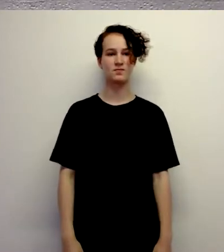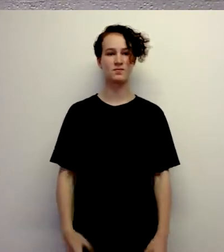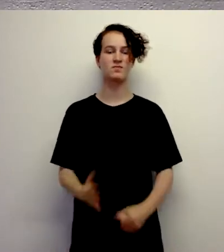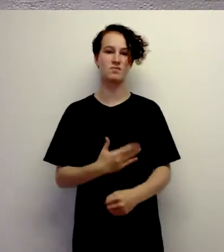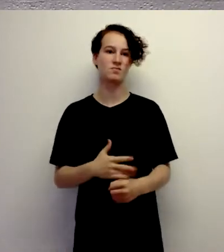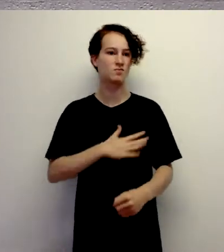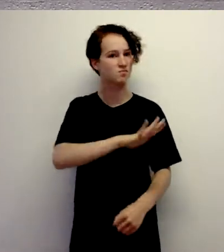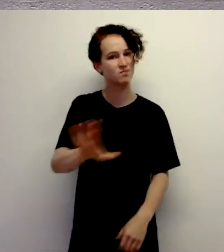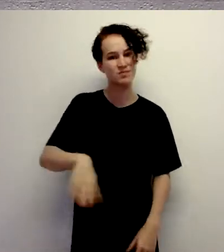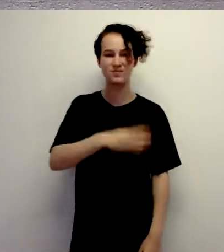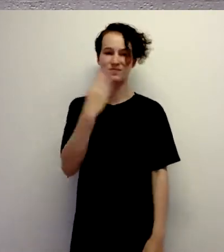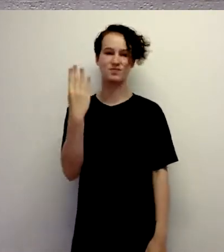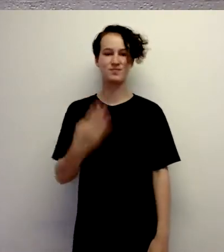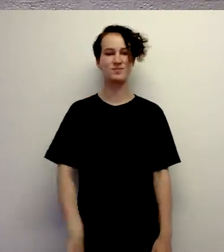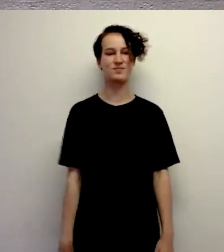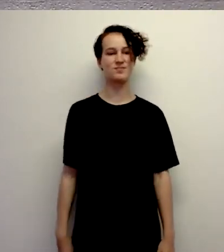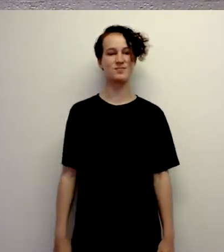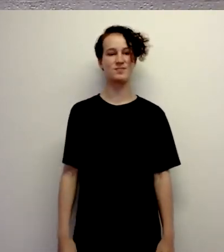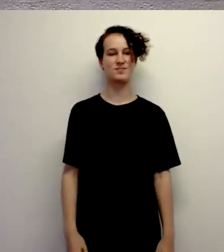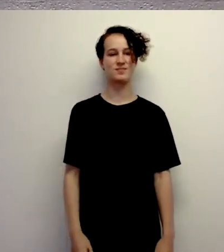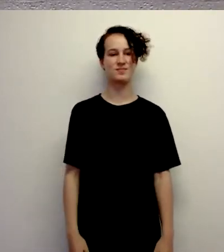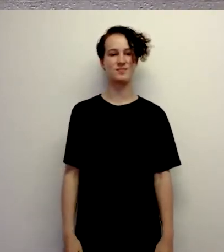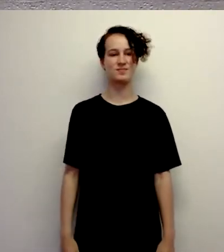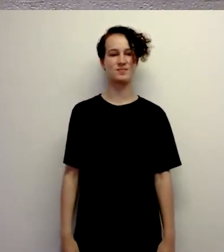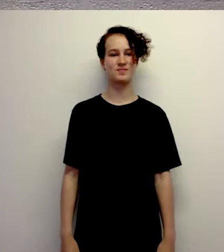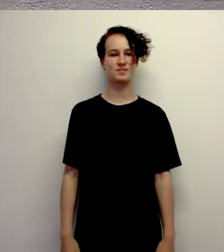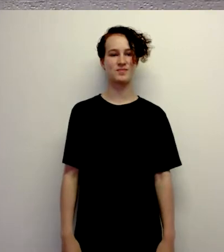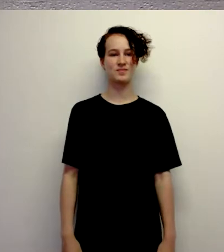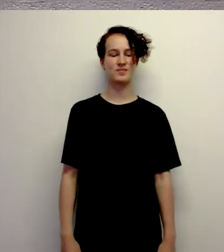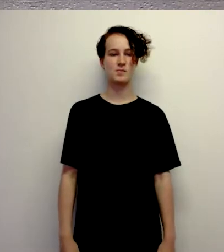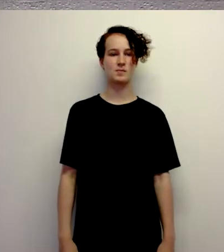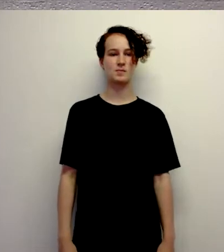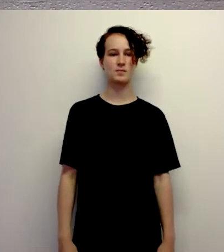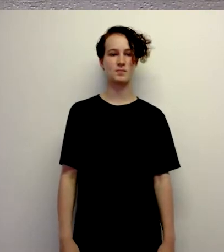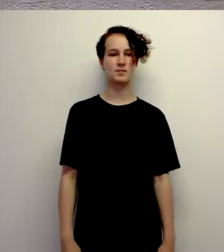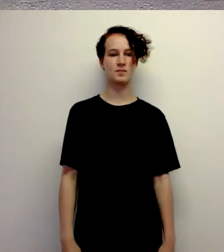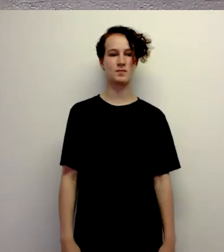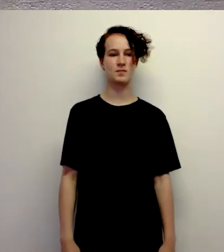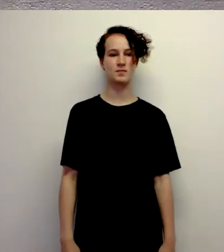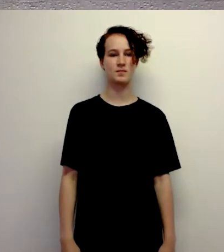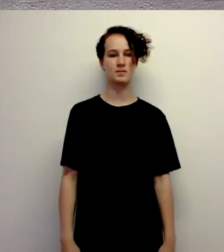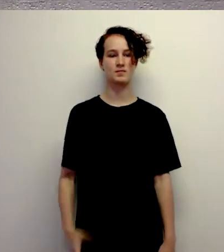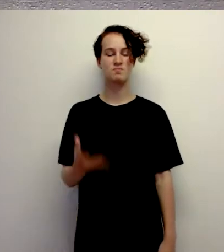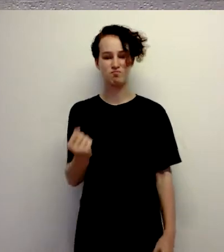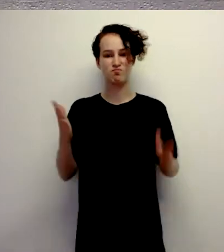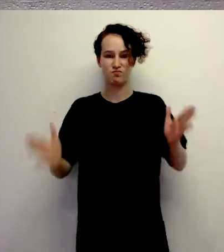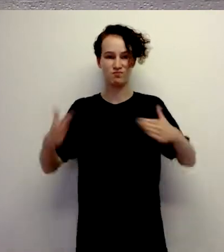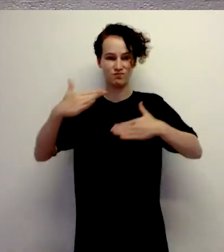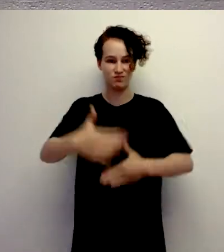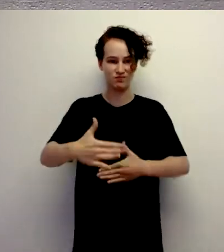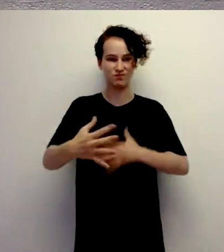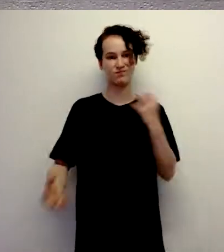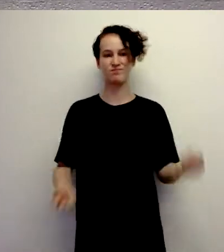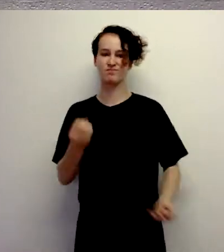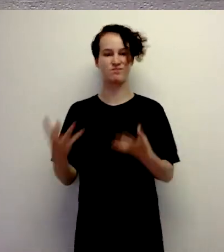You can make them all day long. Woo! Have a whole horde of juggling